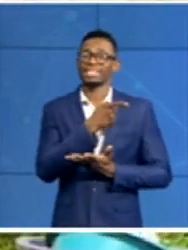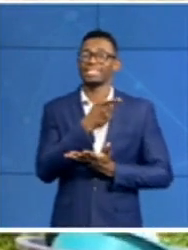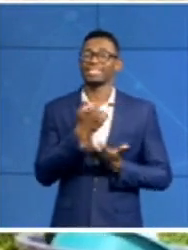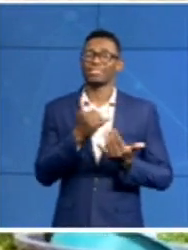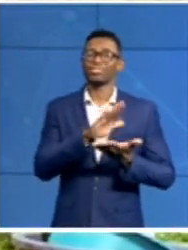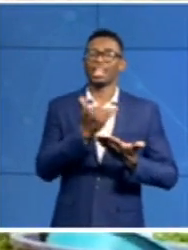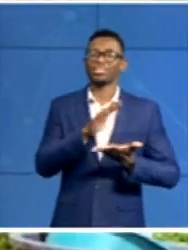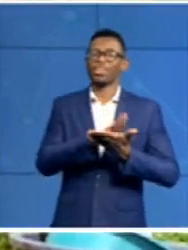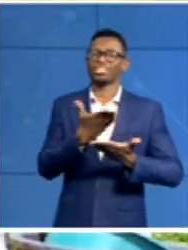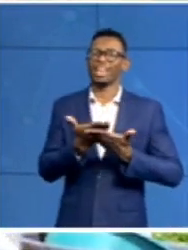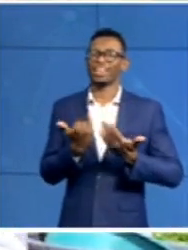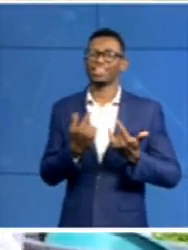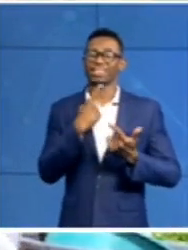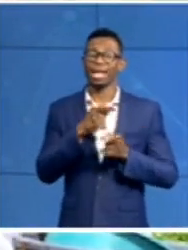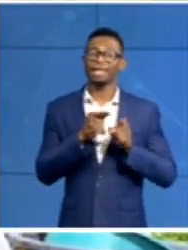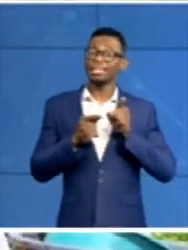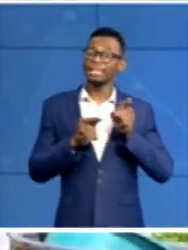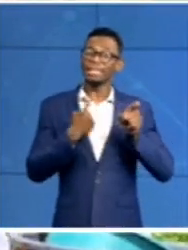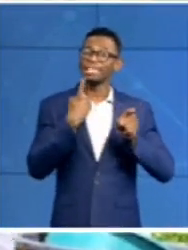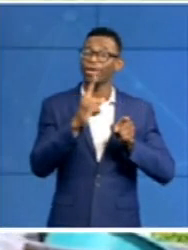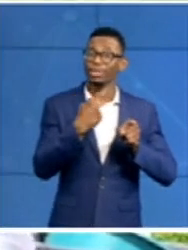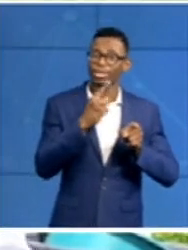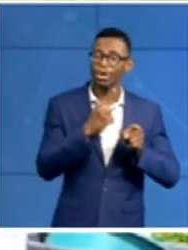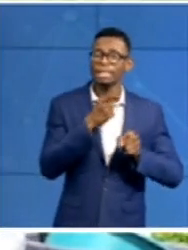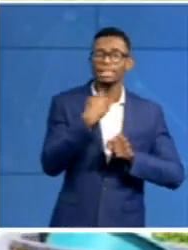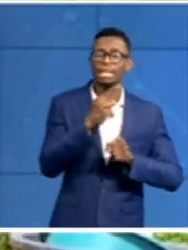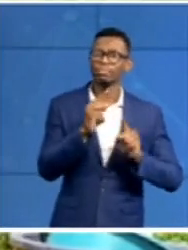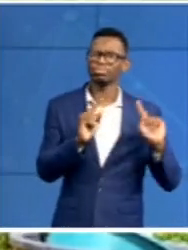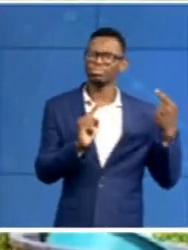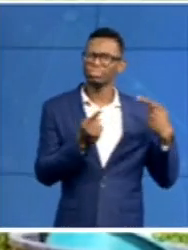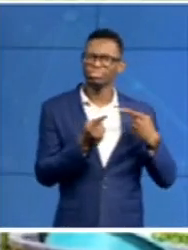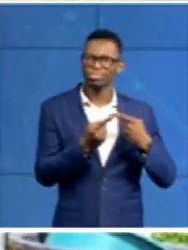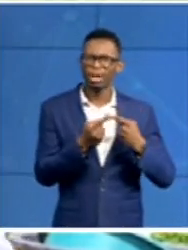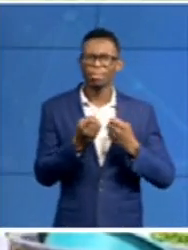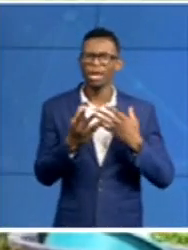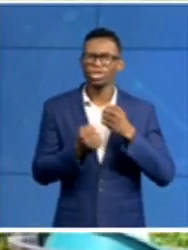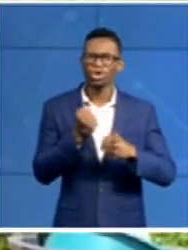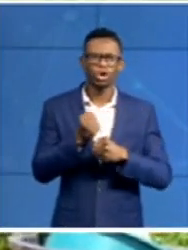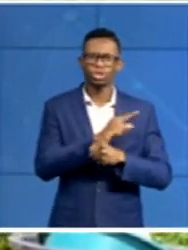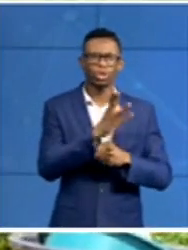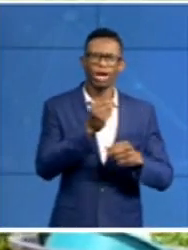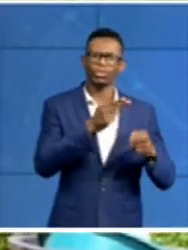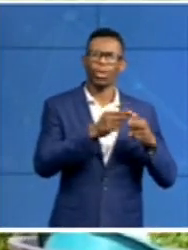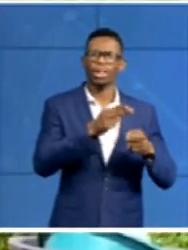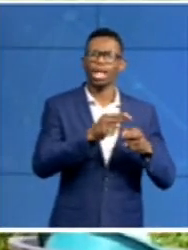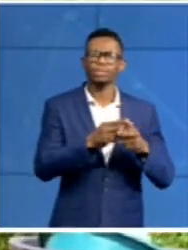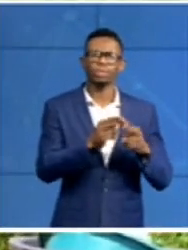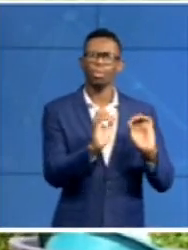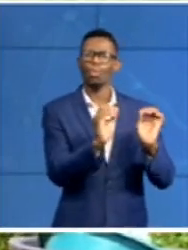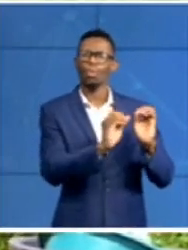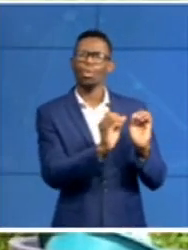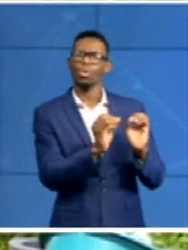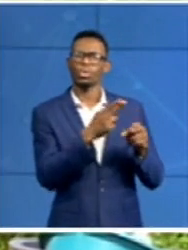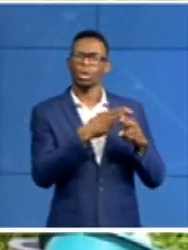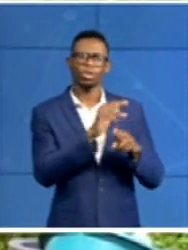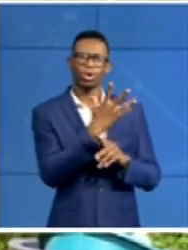and for this project to come here and plant this toilet for her, it's a matter of human dignity.